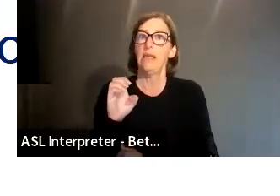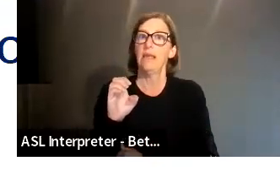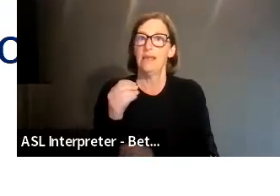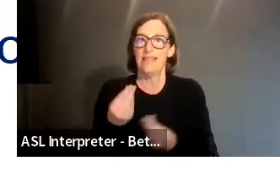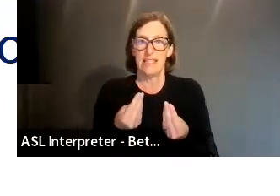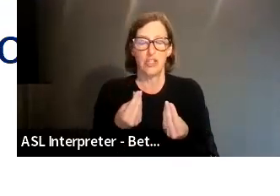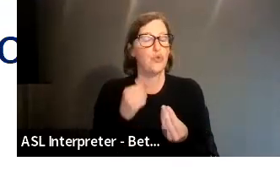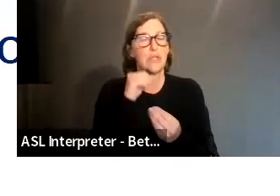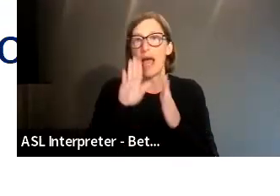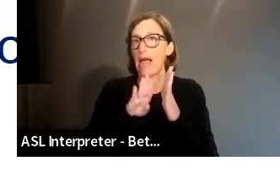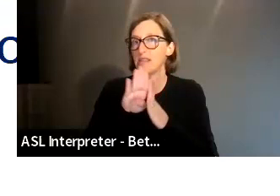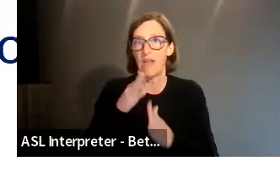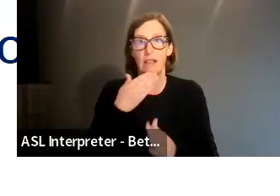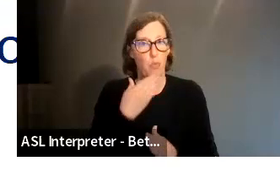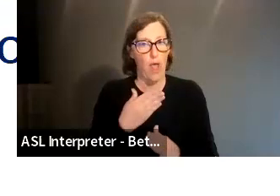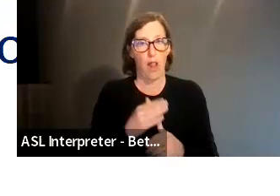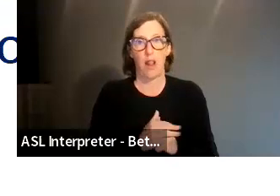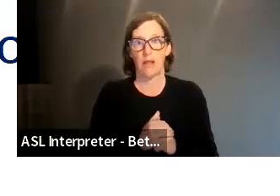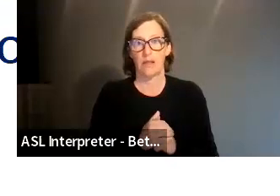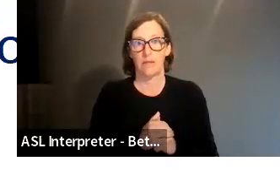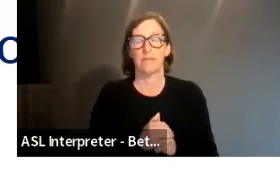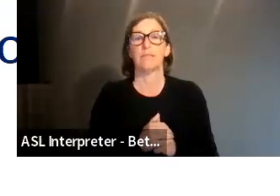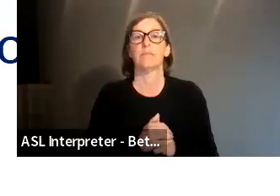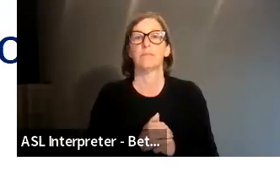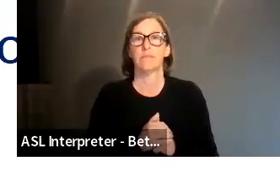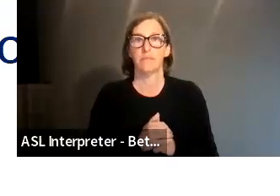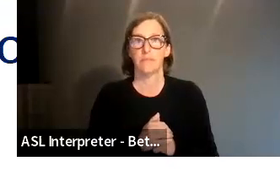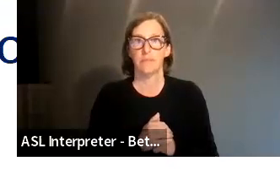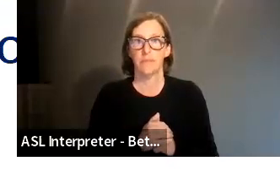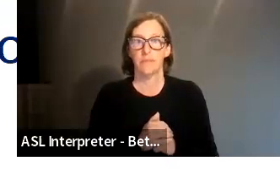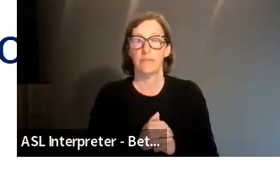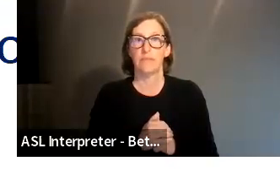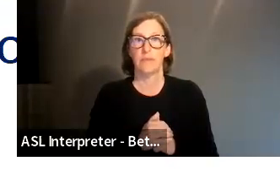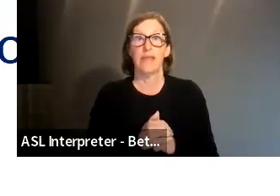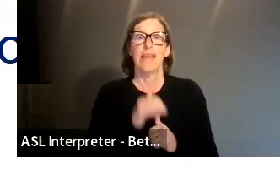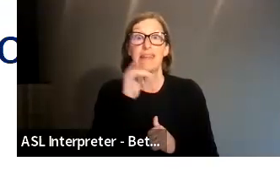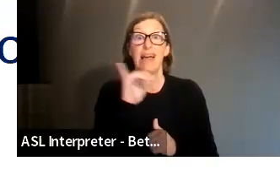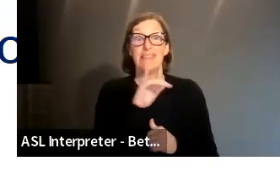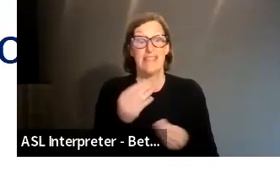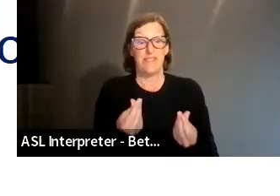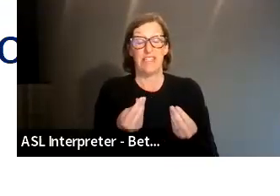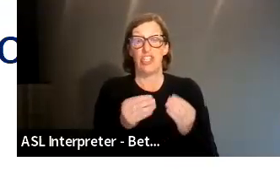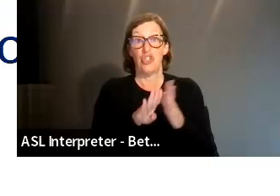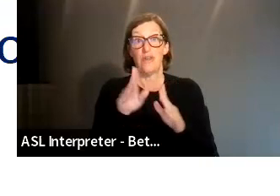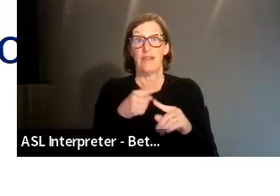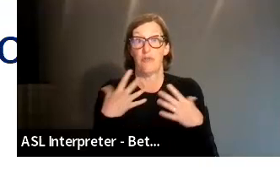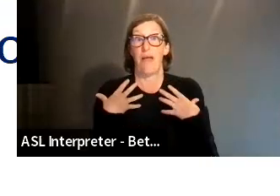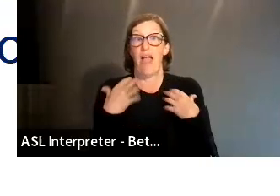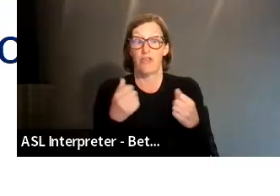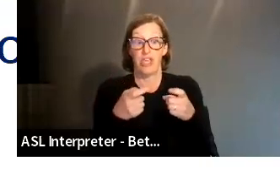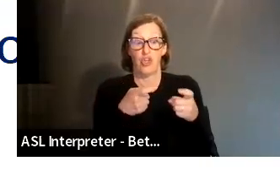not develop well from these patients. Unlike the retina tissue that was developed from a healthy control, which